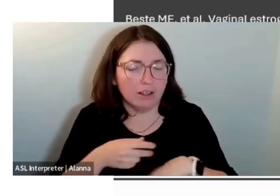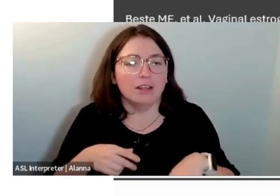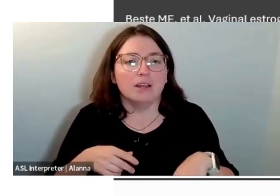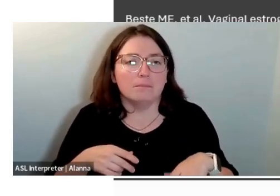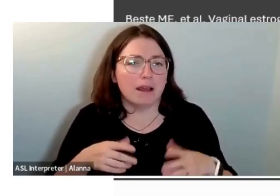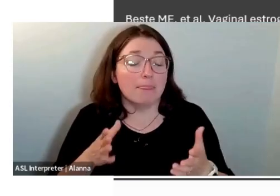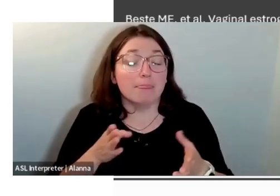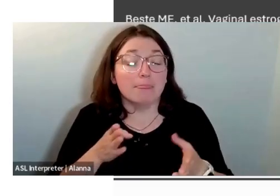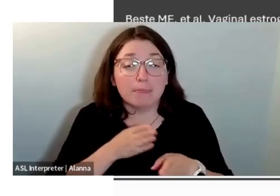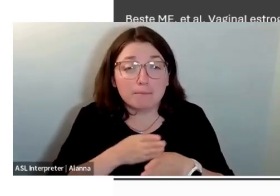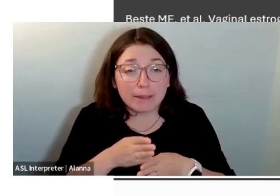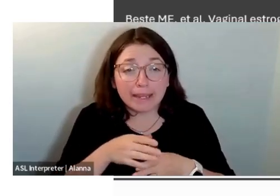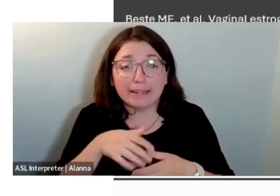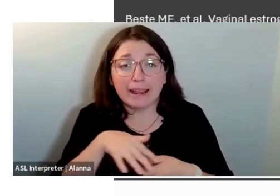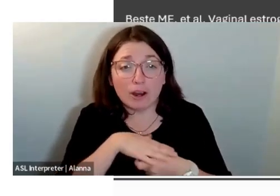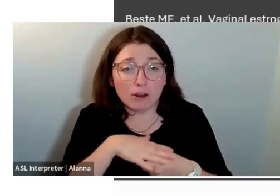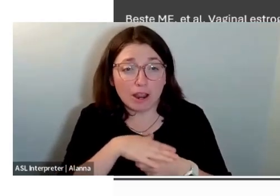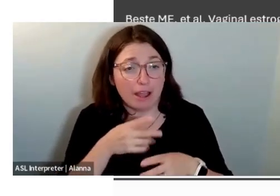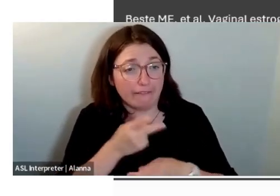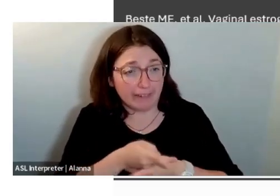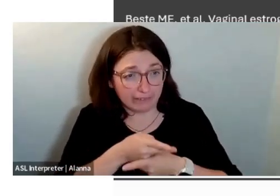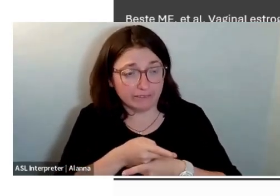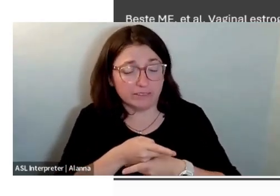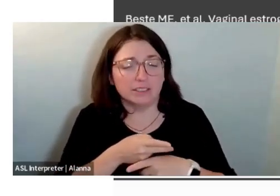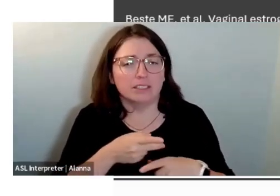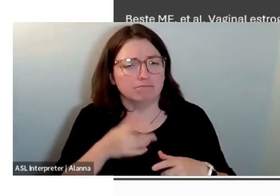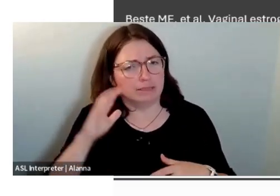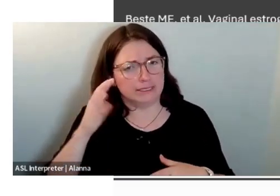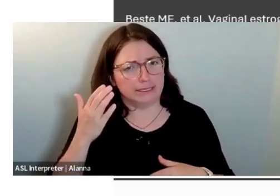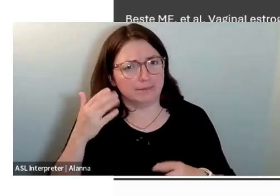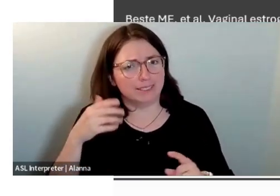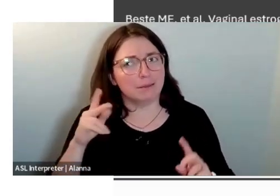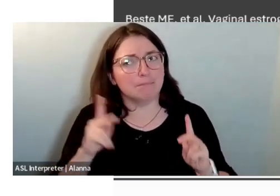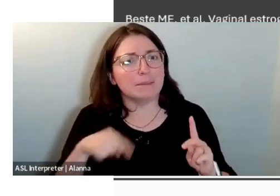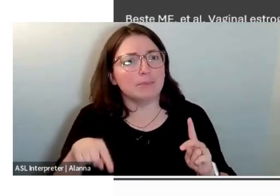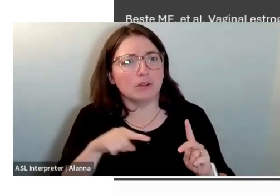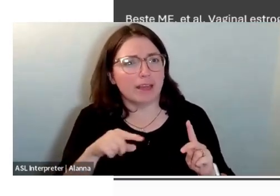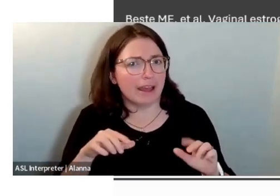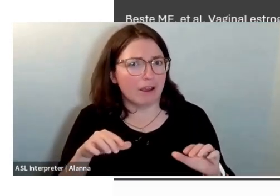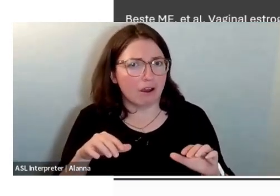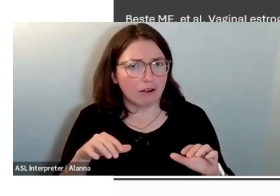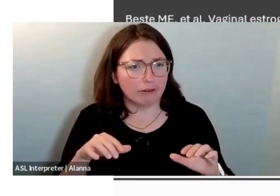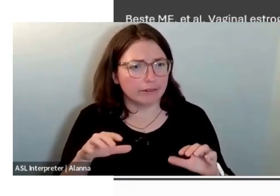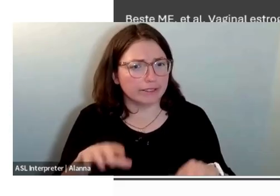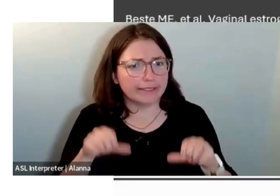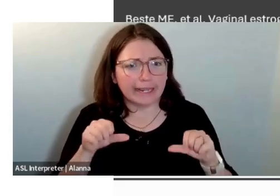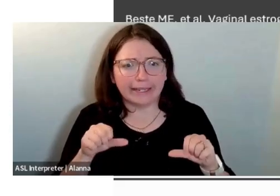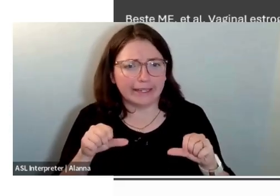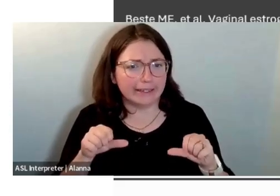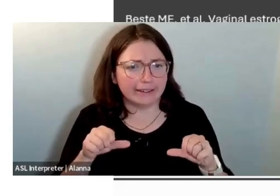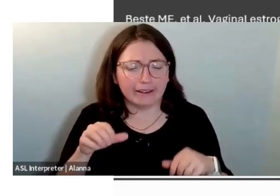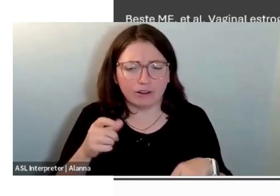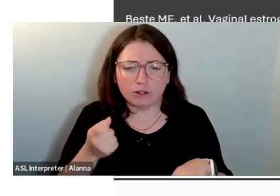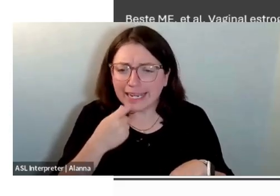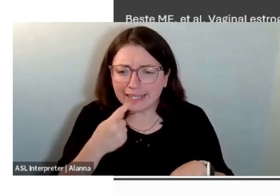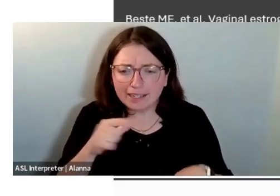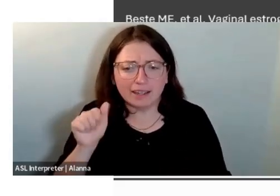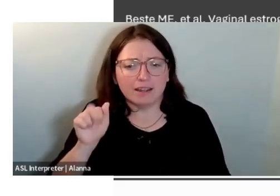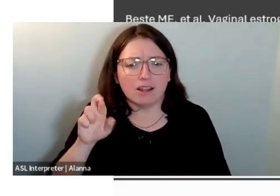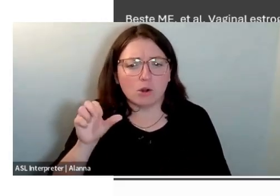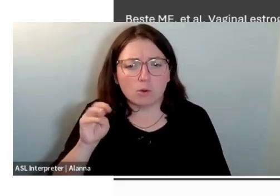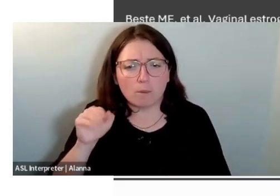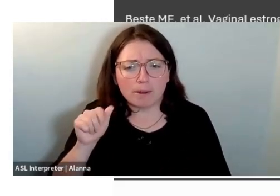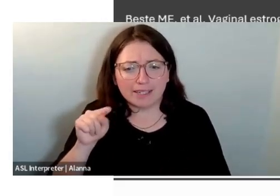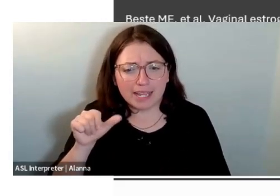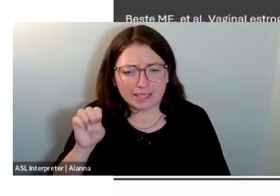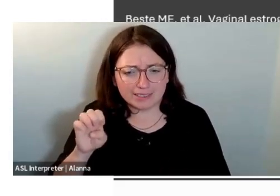of caution seems to be around people who are taking aromatase inhibitors. There's a 2025 review that